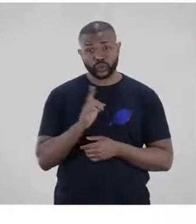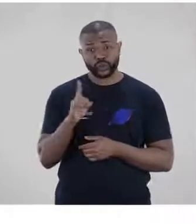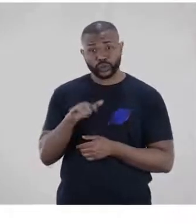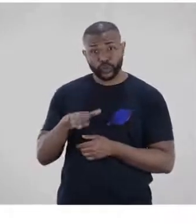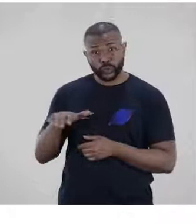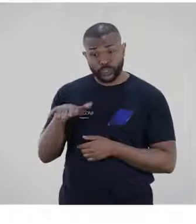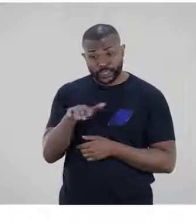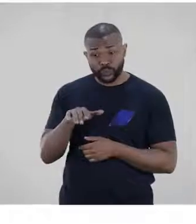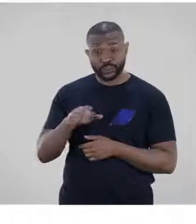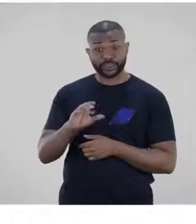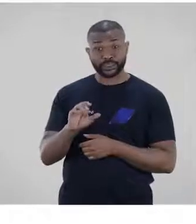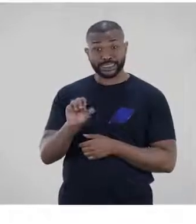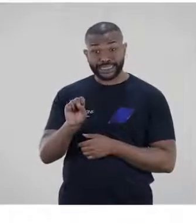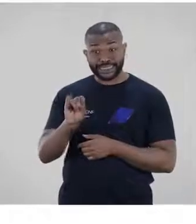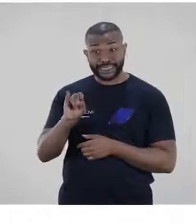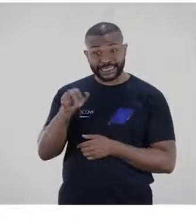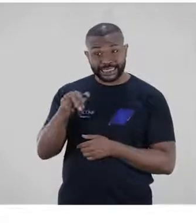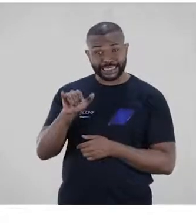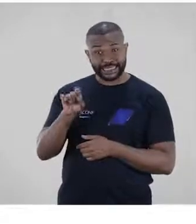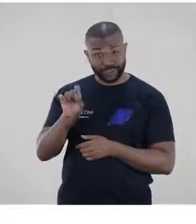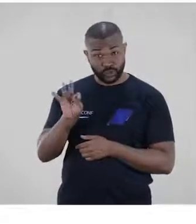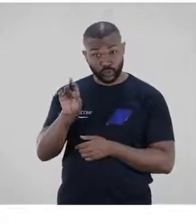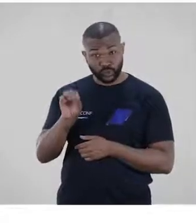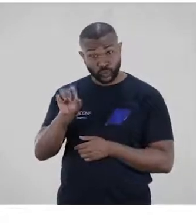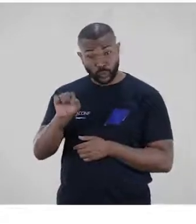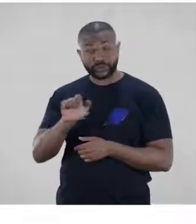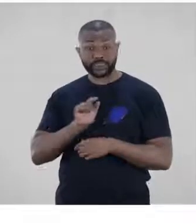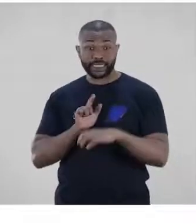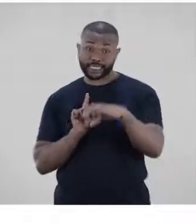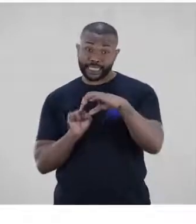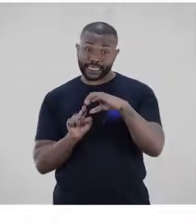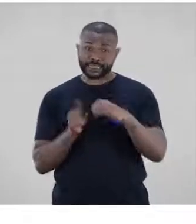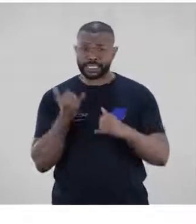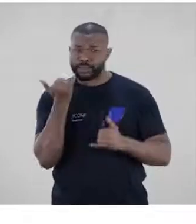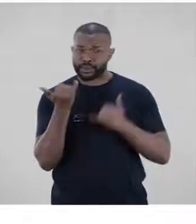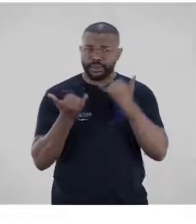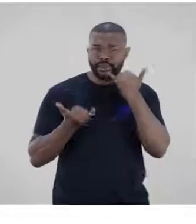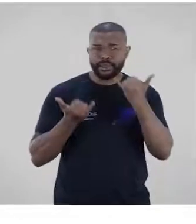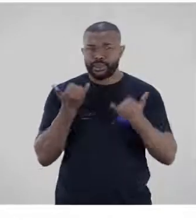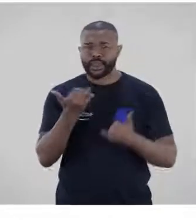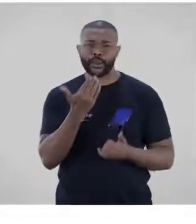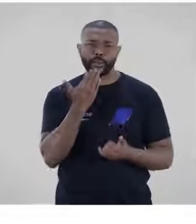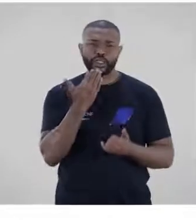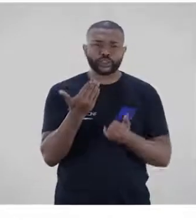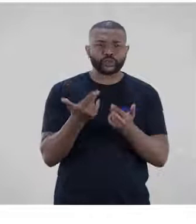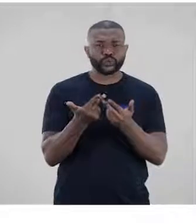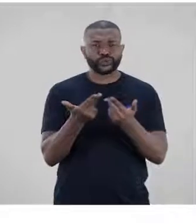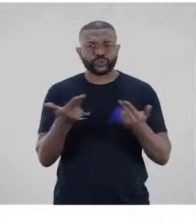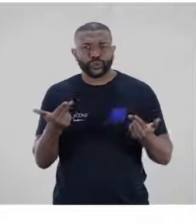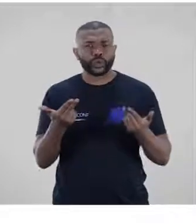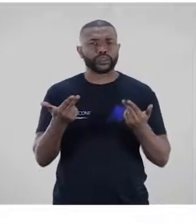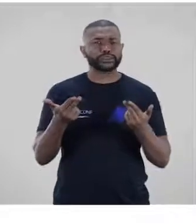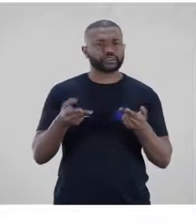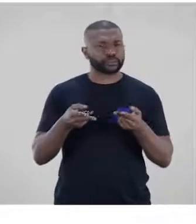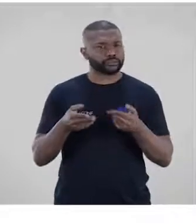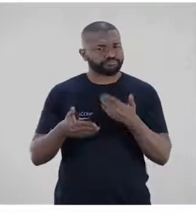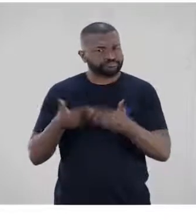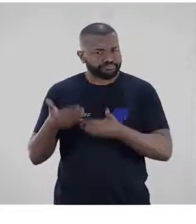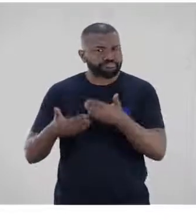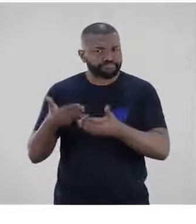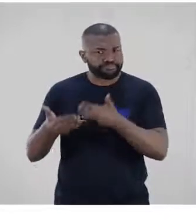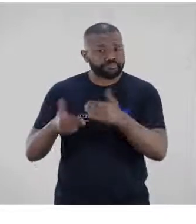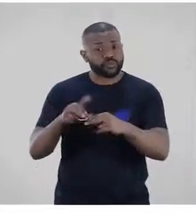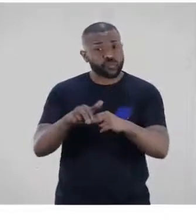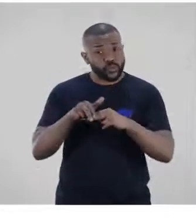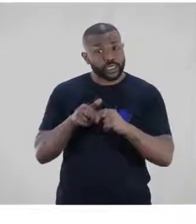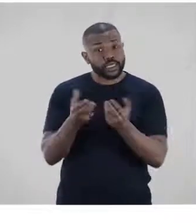with people calling in and making claims for, the expenses that they have incurred, and they want you to pay those expenses back and